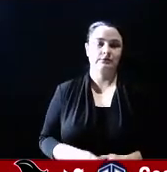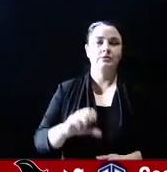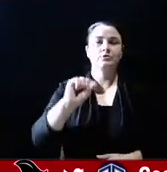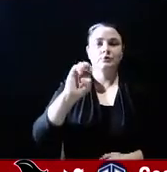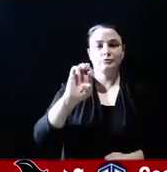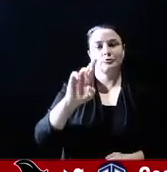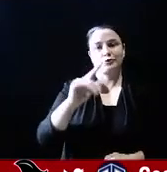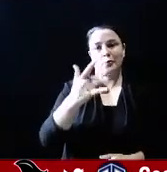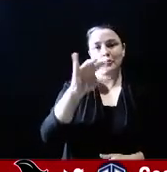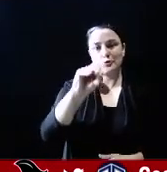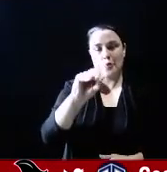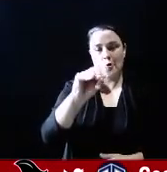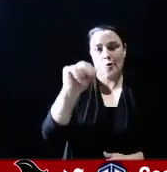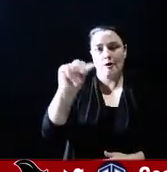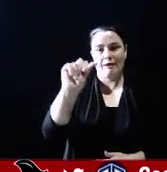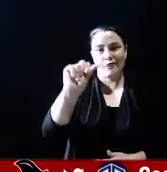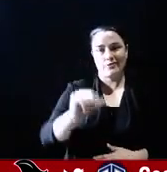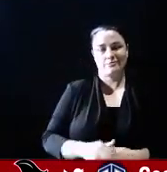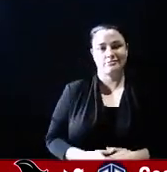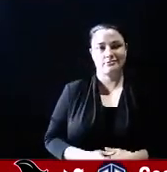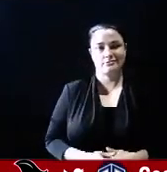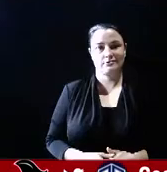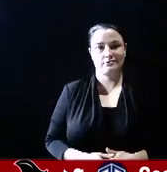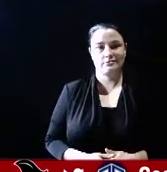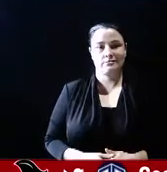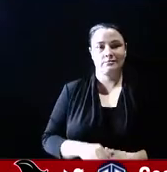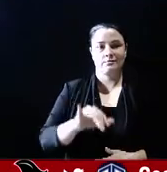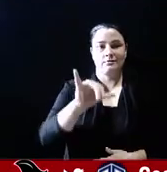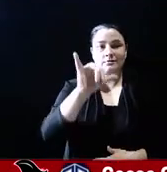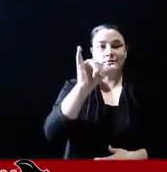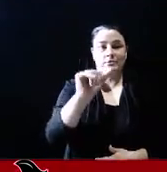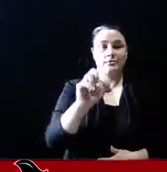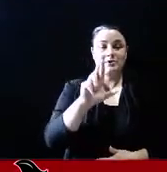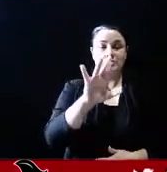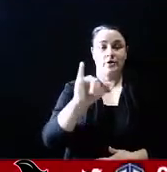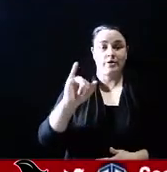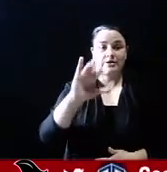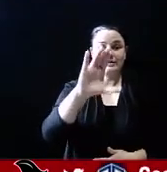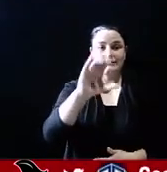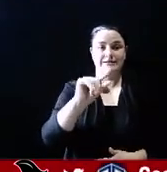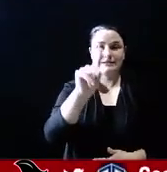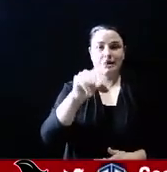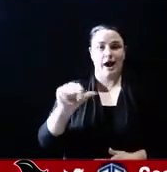Sergio Manuel Alvarez. Yaritska Alvarez.